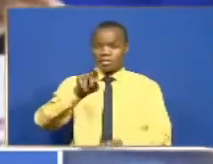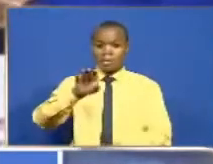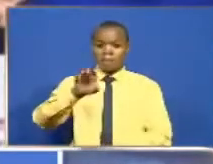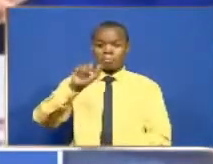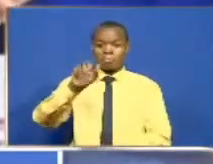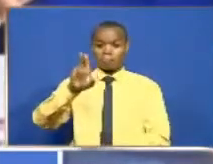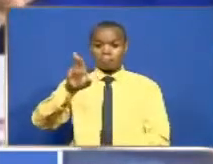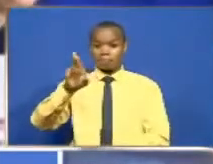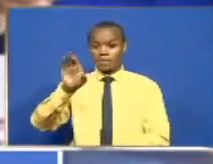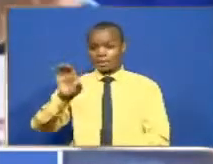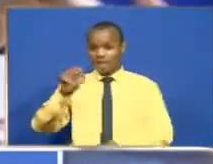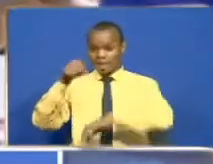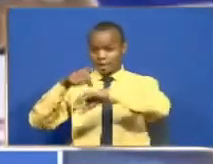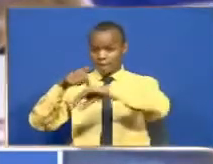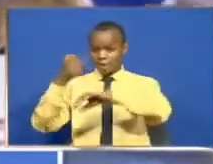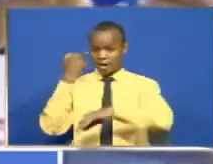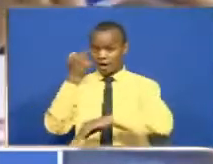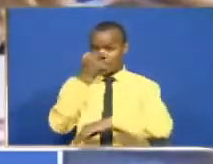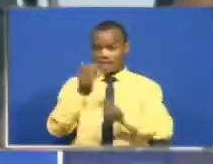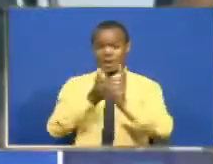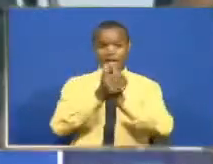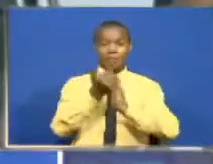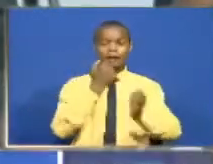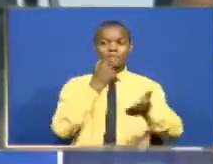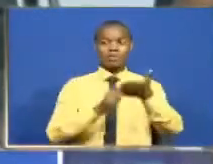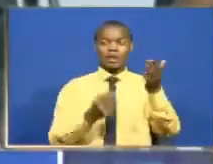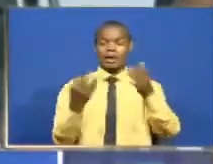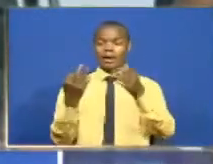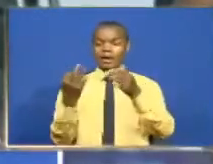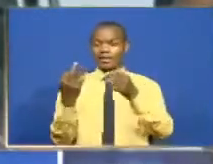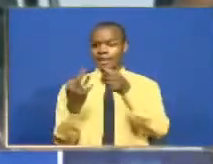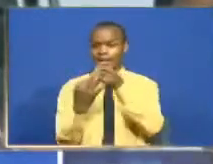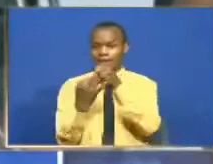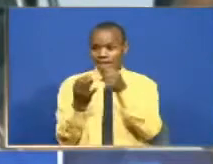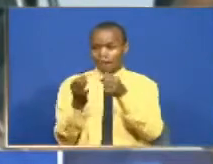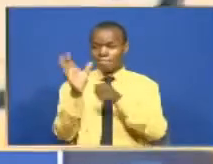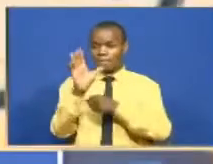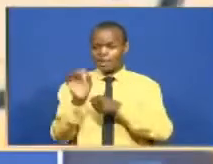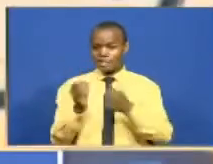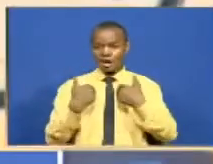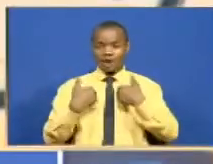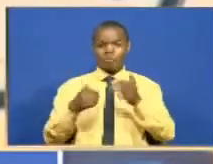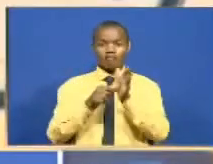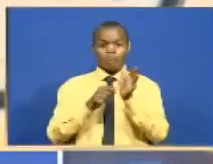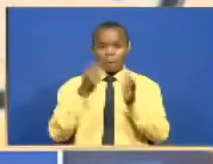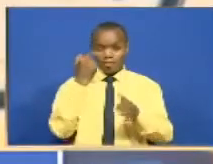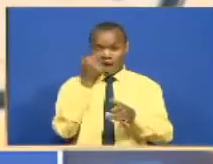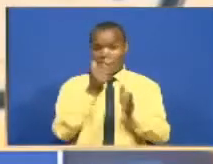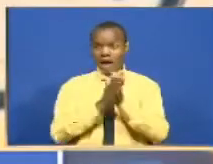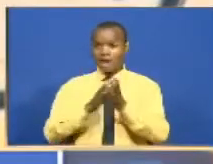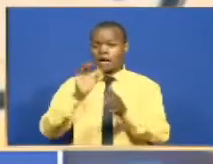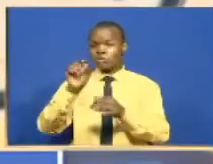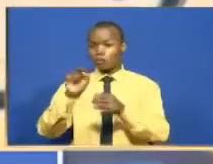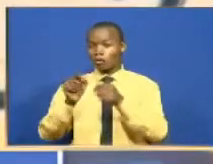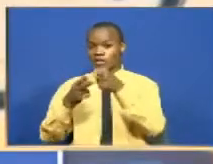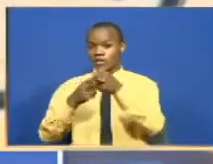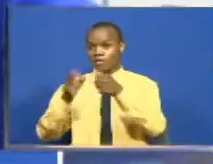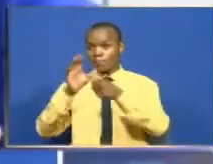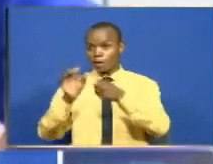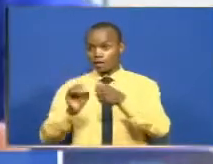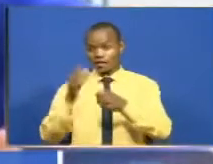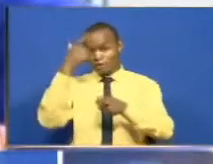least 38% of the Kenyan population has vision problems, while 0.7% of all rural Kenyans is